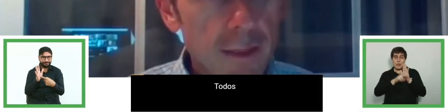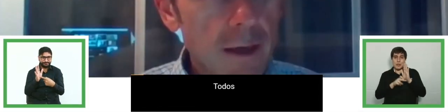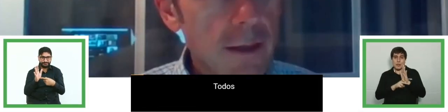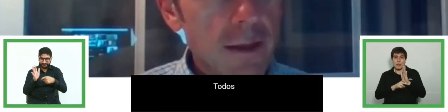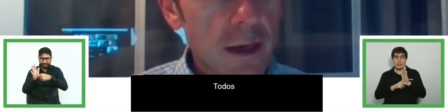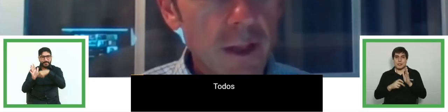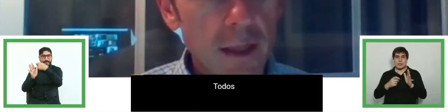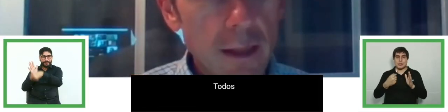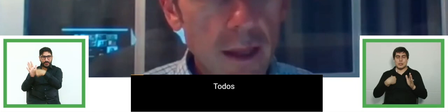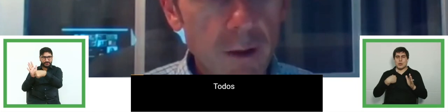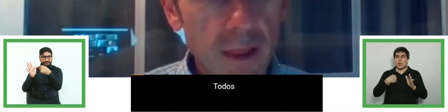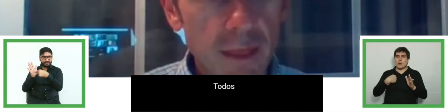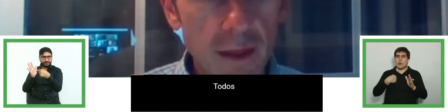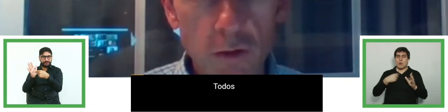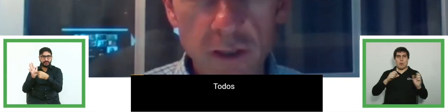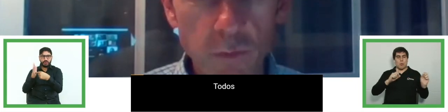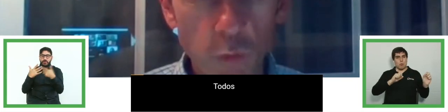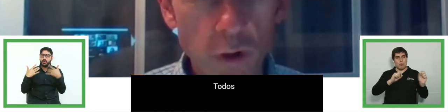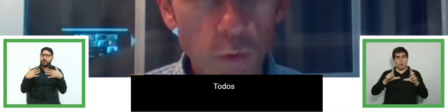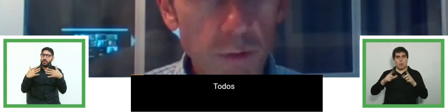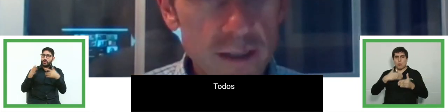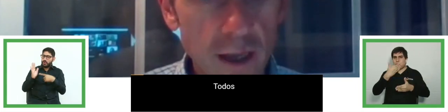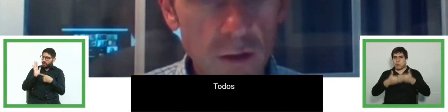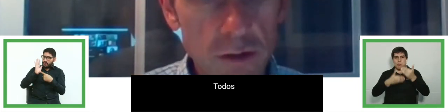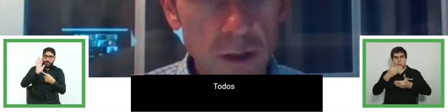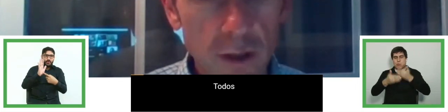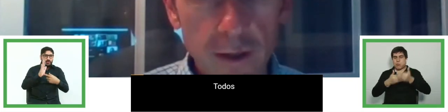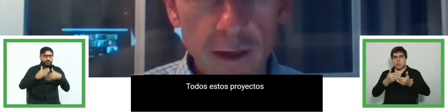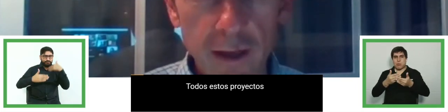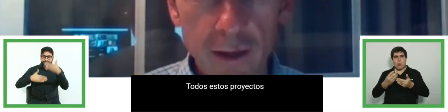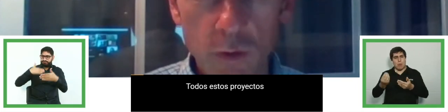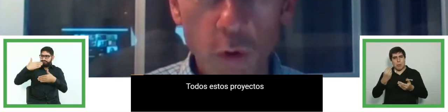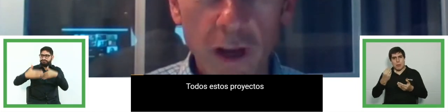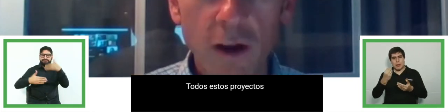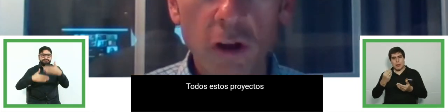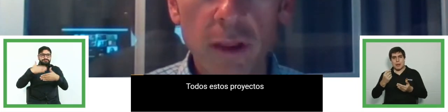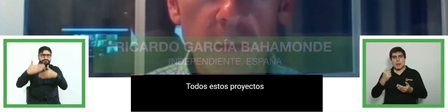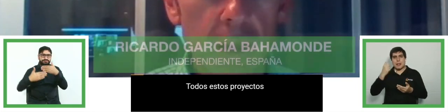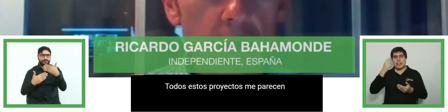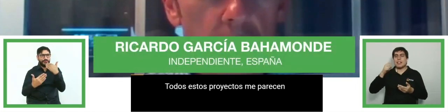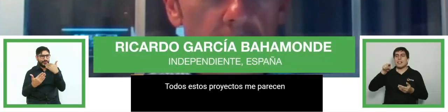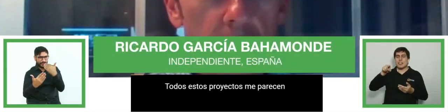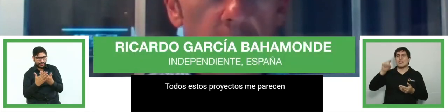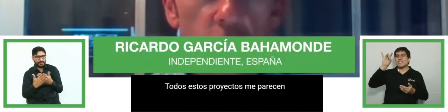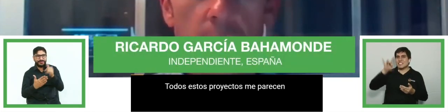really advanced and really based on a great knowledge and research,